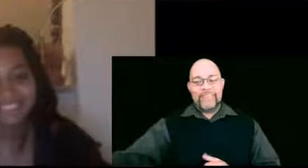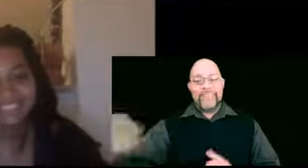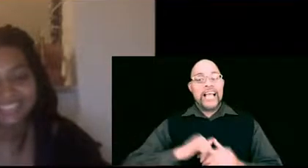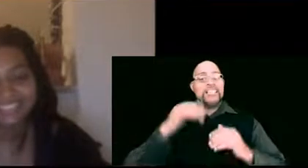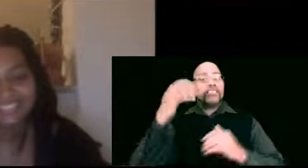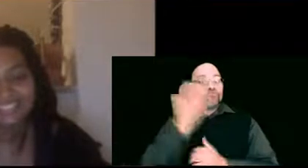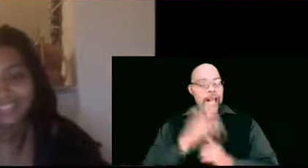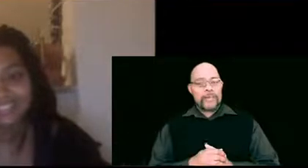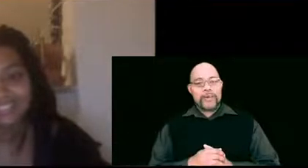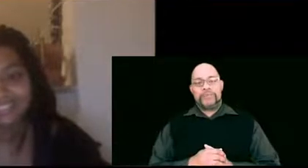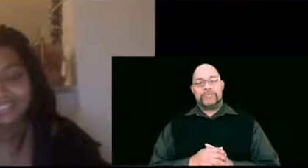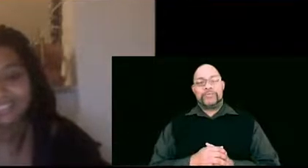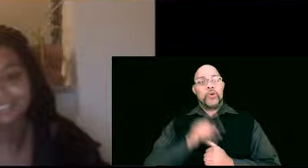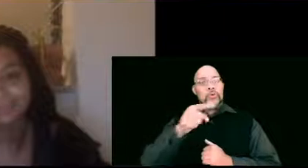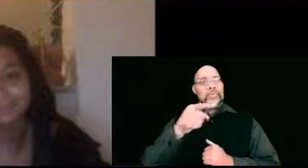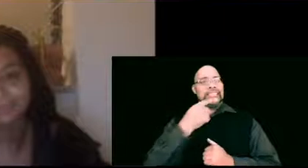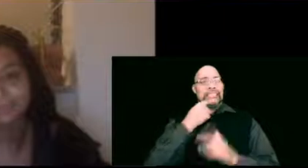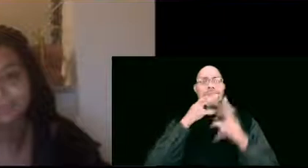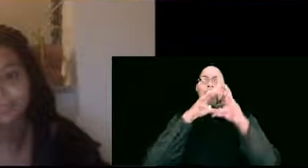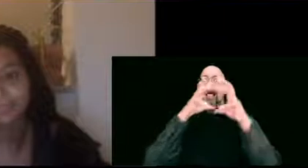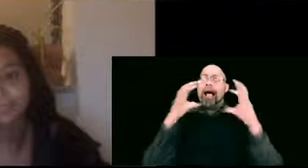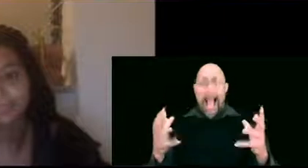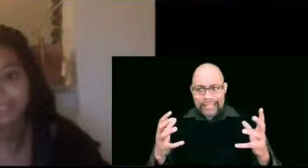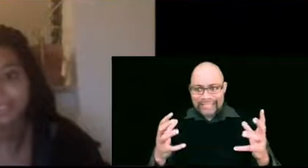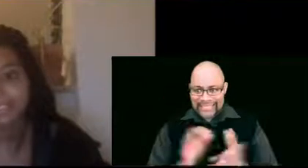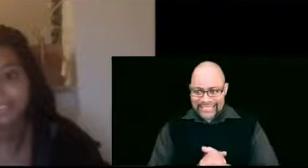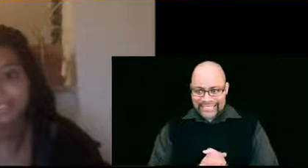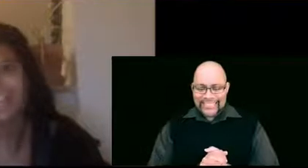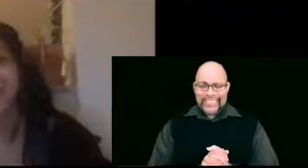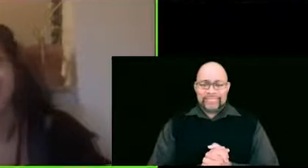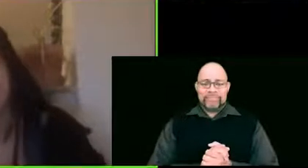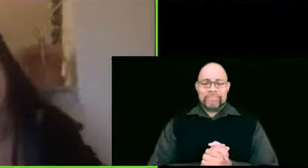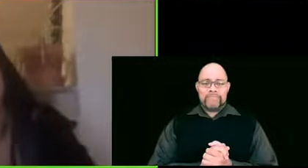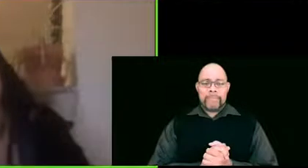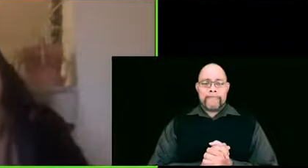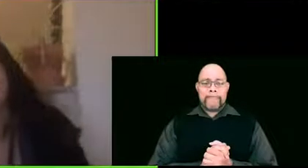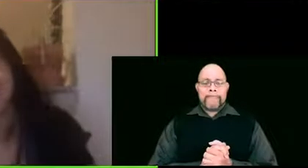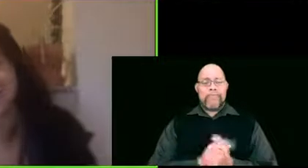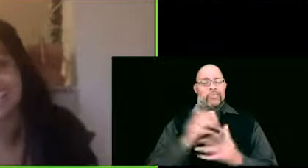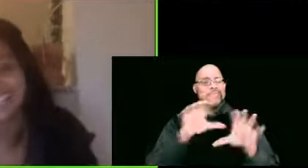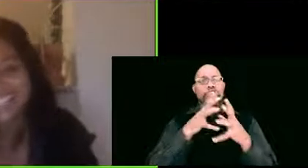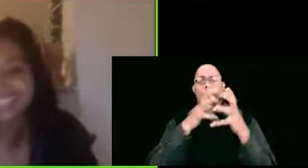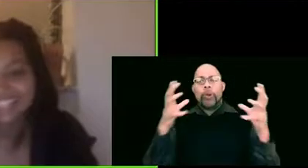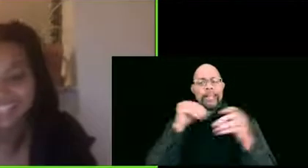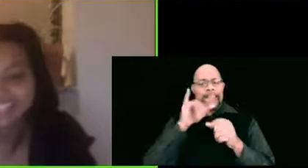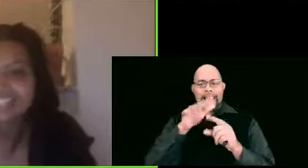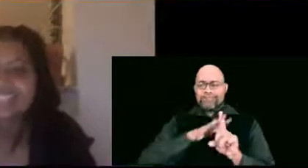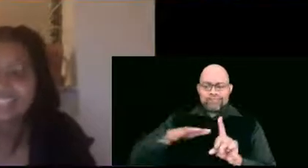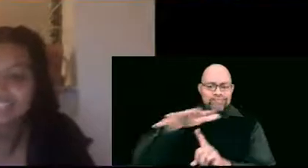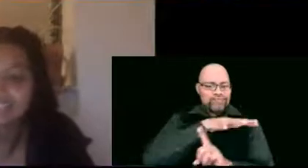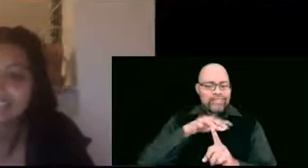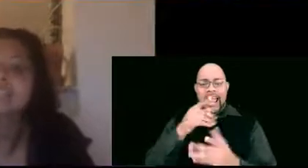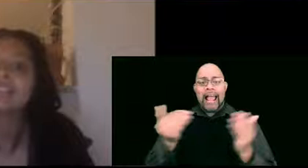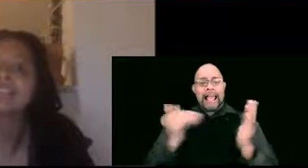Yeah, that's incredible. Yeah, you said a mouthful. You've done so much in